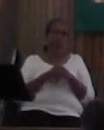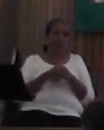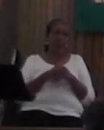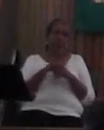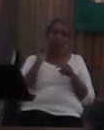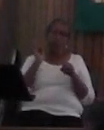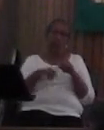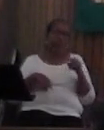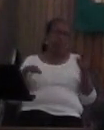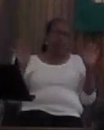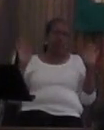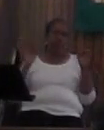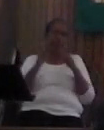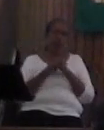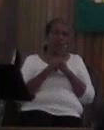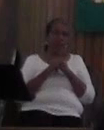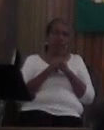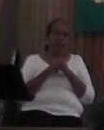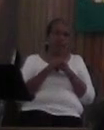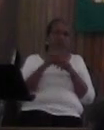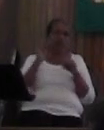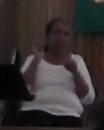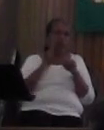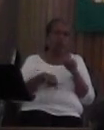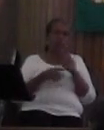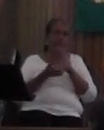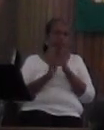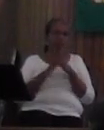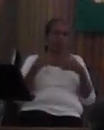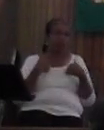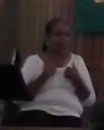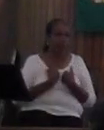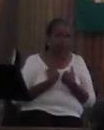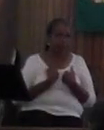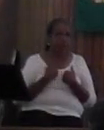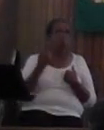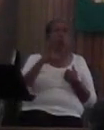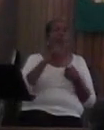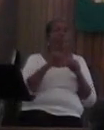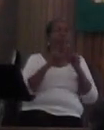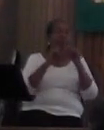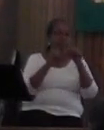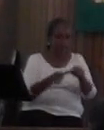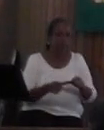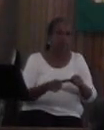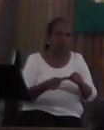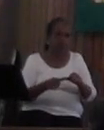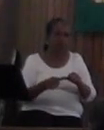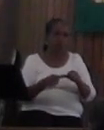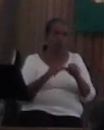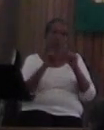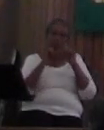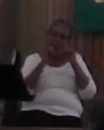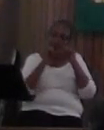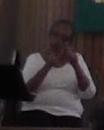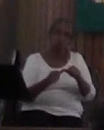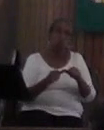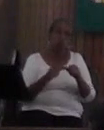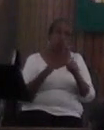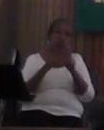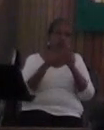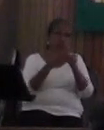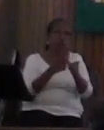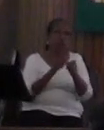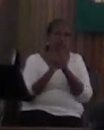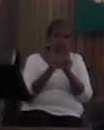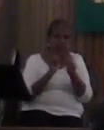can't quit. And we cannot faint. We've got to persevere, to endure, to run the